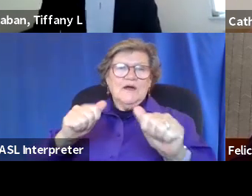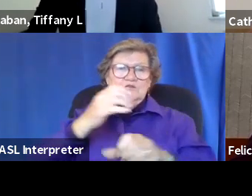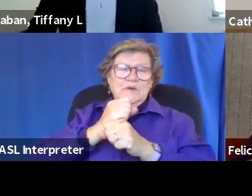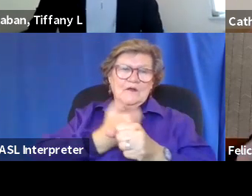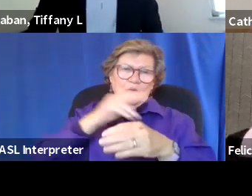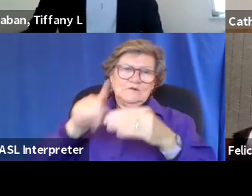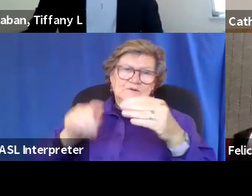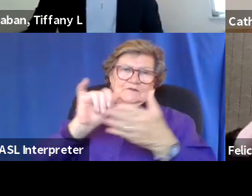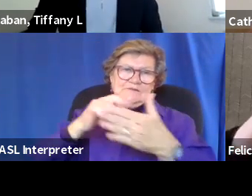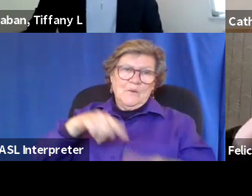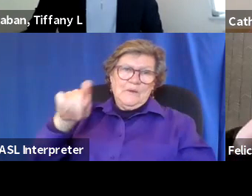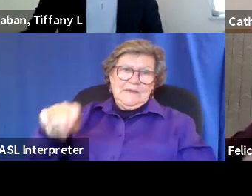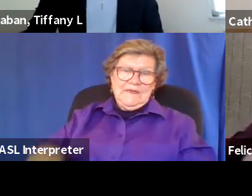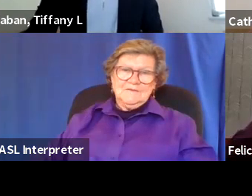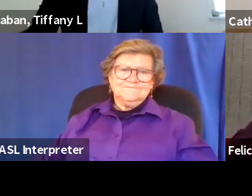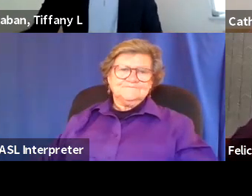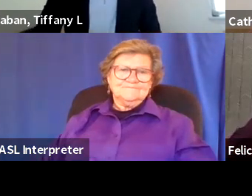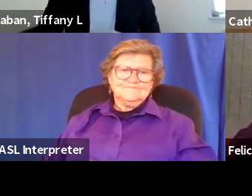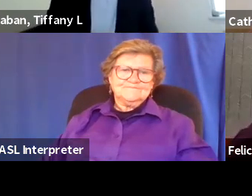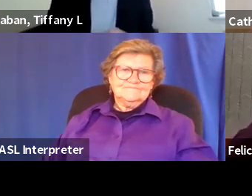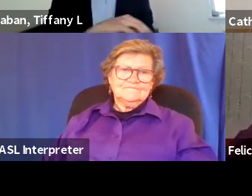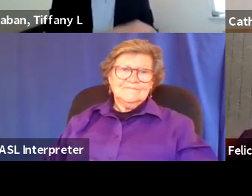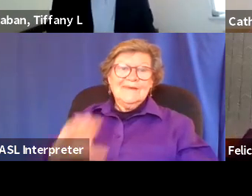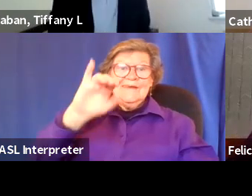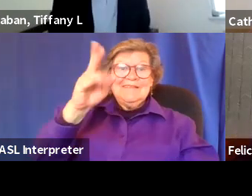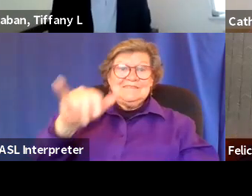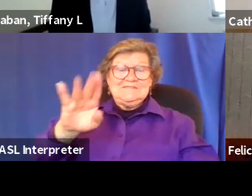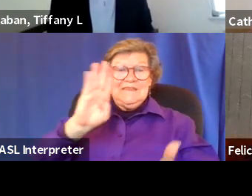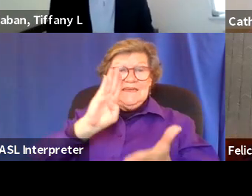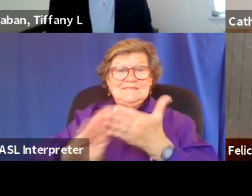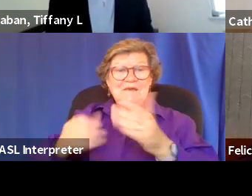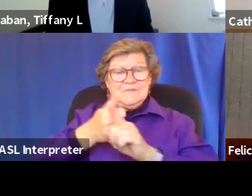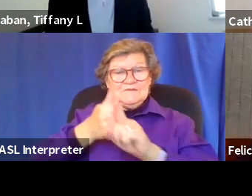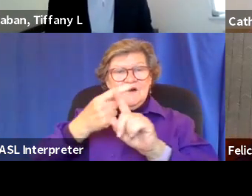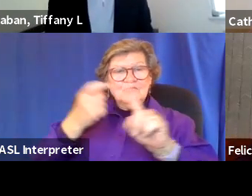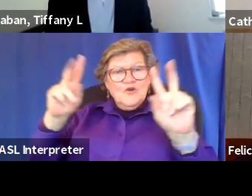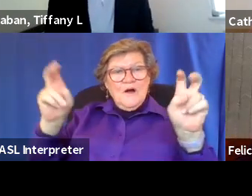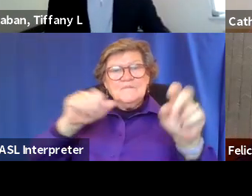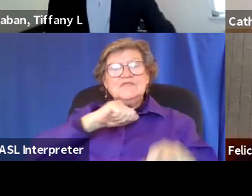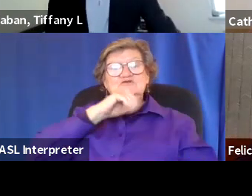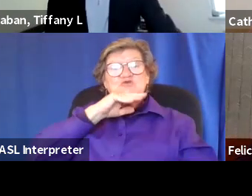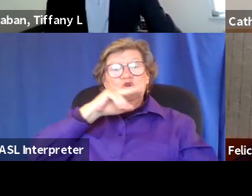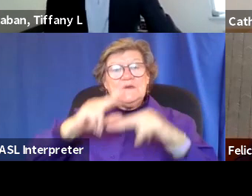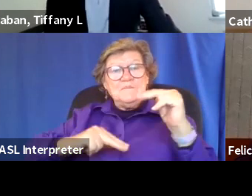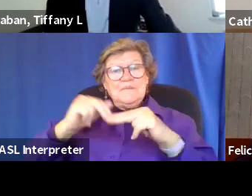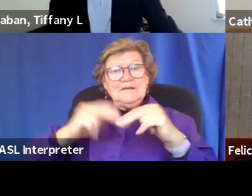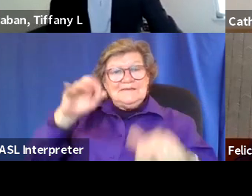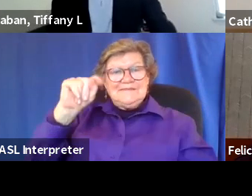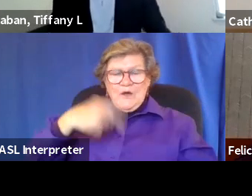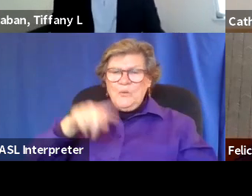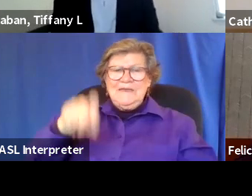I mean, one of the things that the city did was exempt themselves from the Dirty Buildings Act. So, you know, we need to get our city